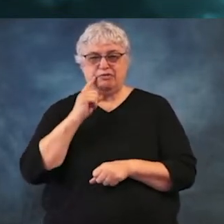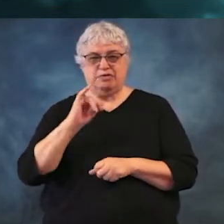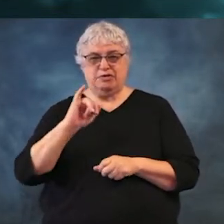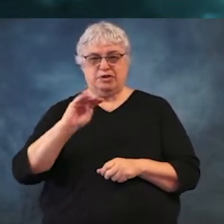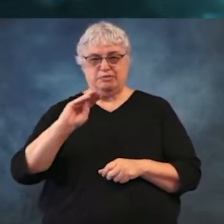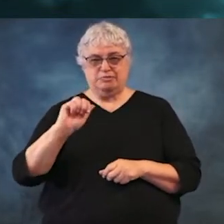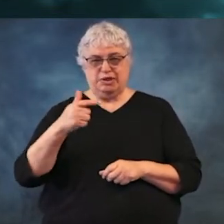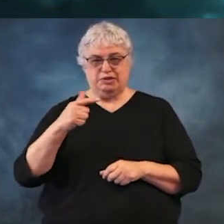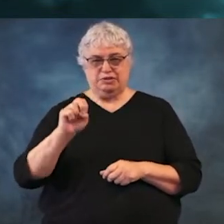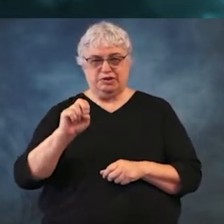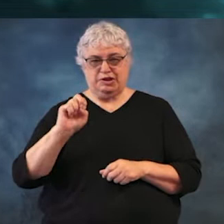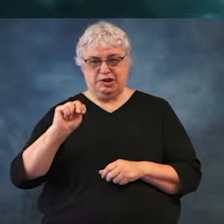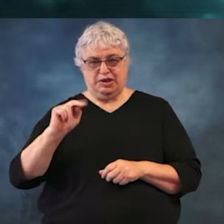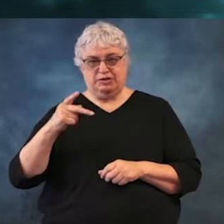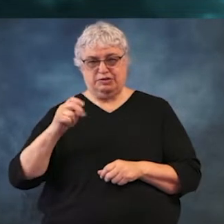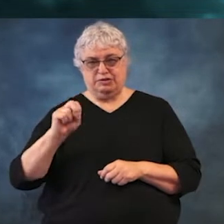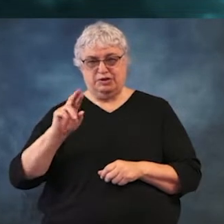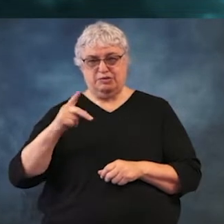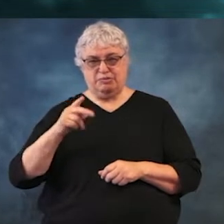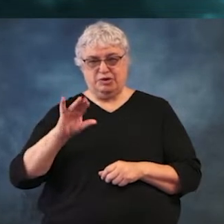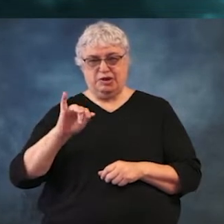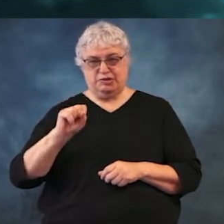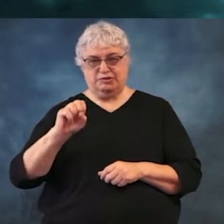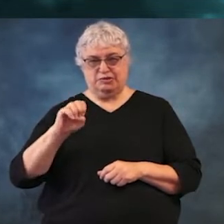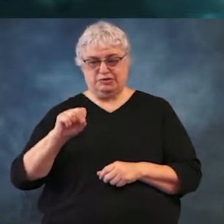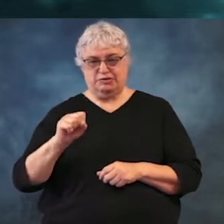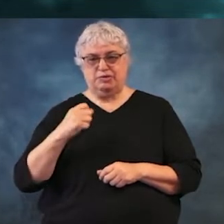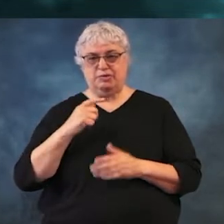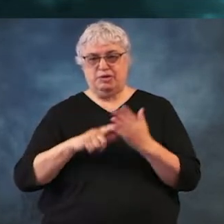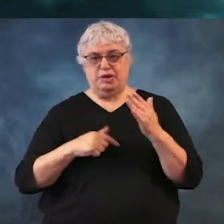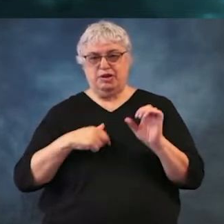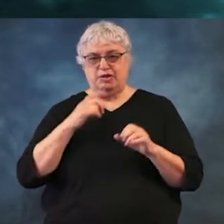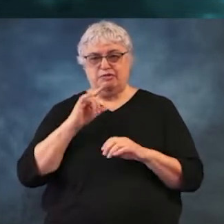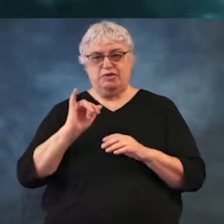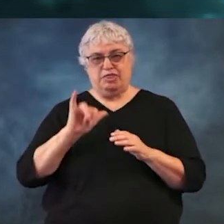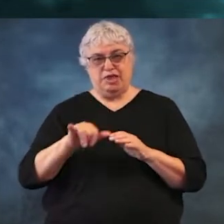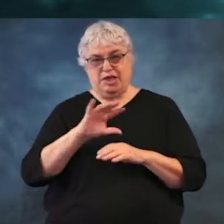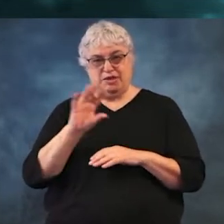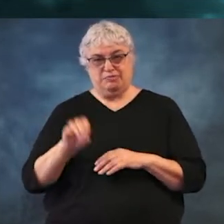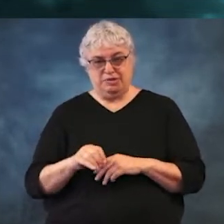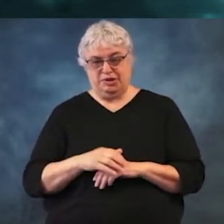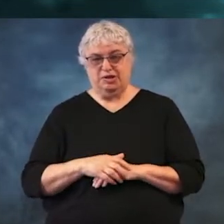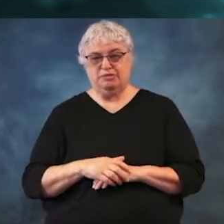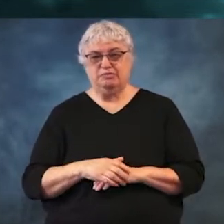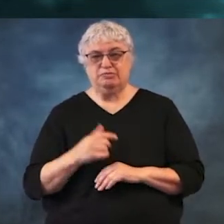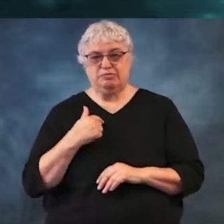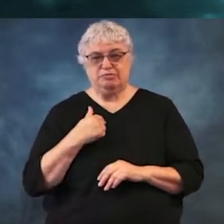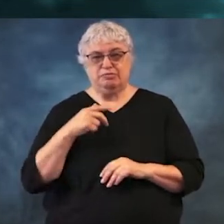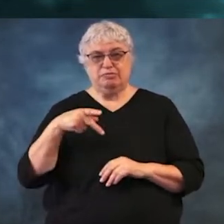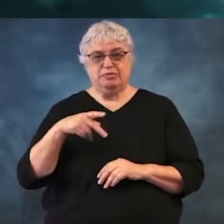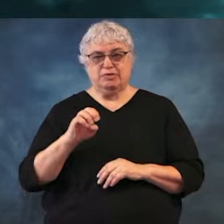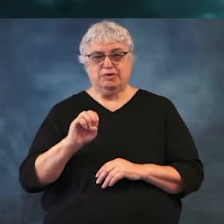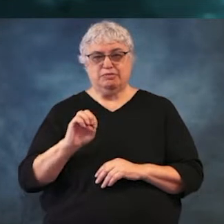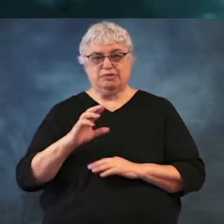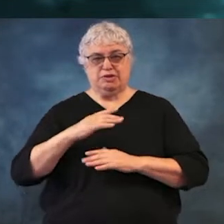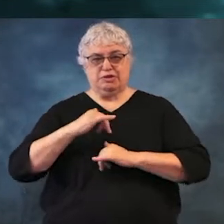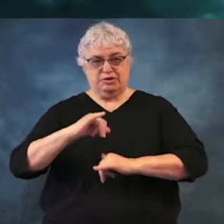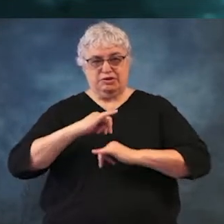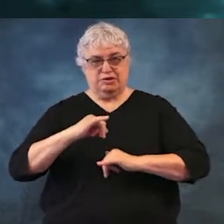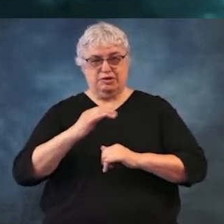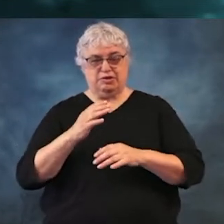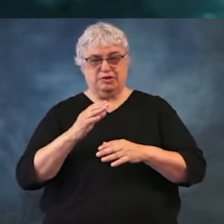Imagine Enterprises. And what I do for Imagine Enterprises, I am the